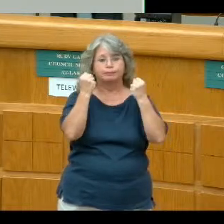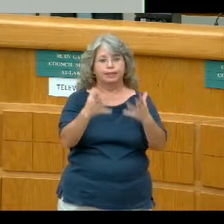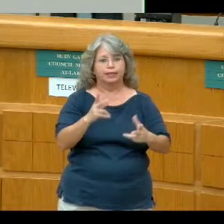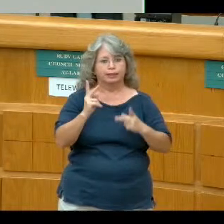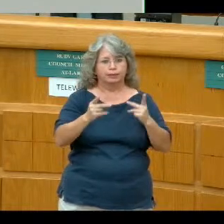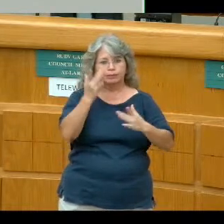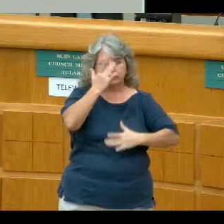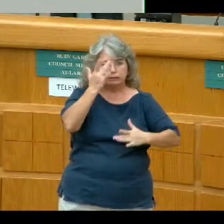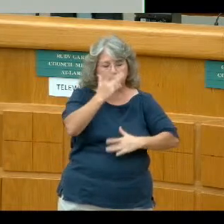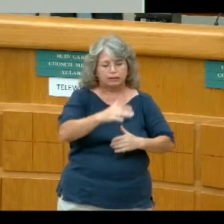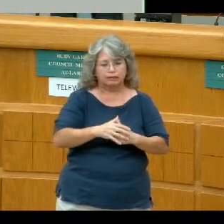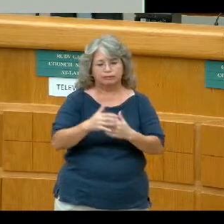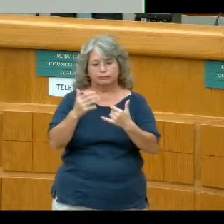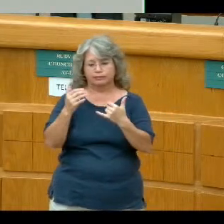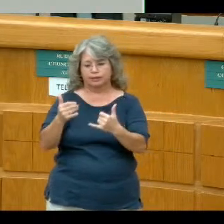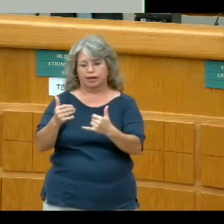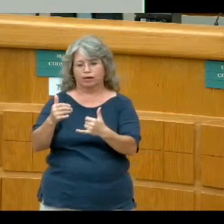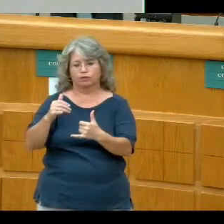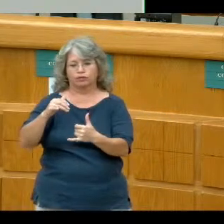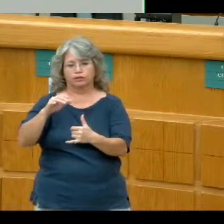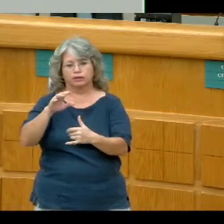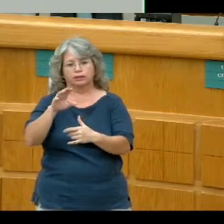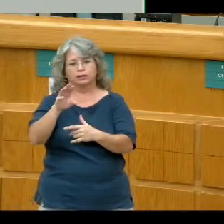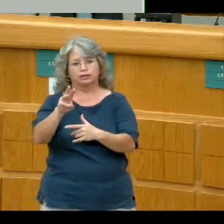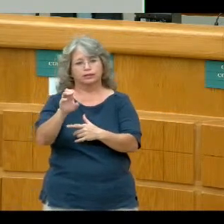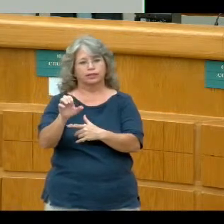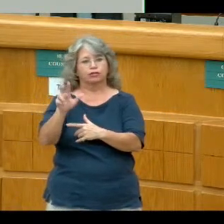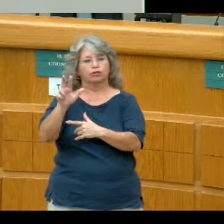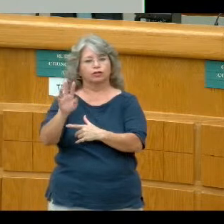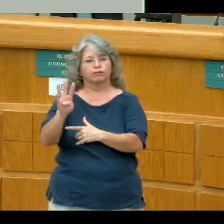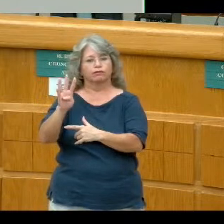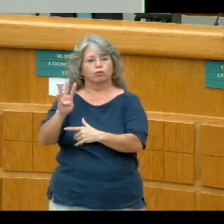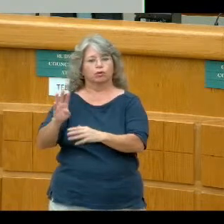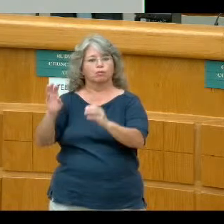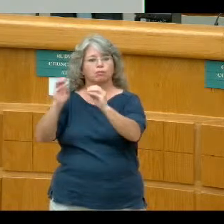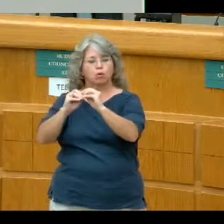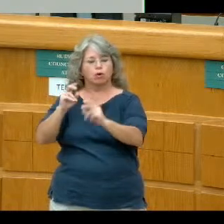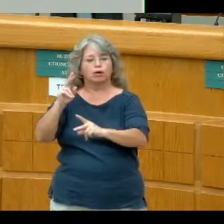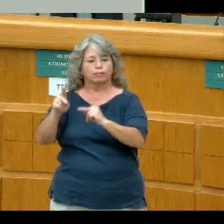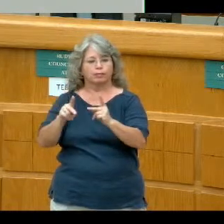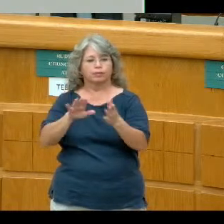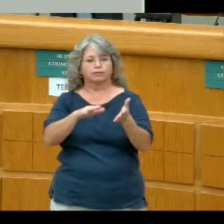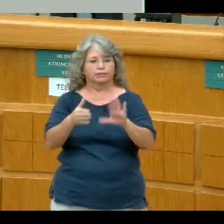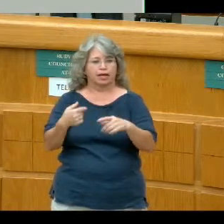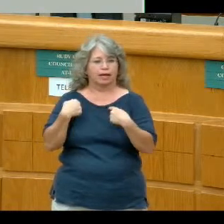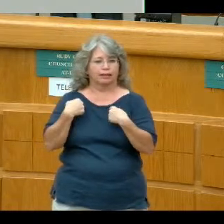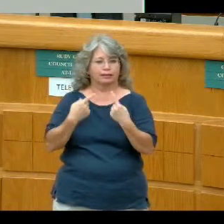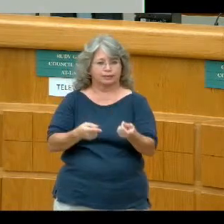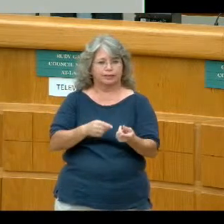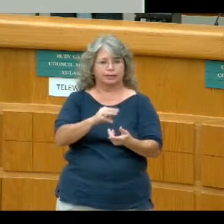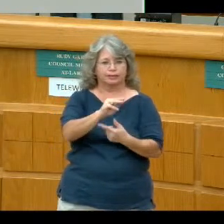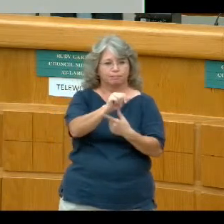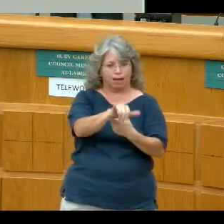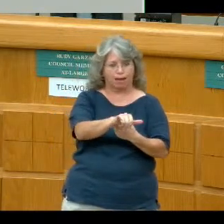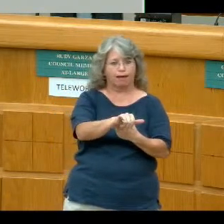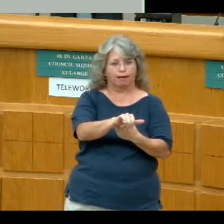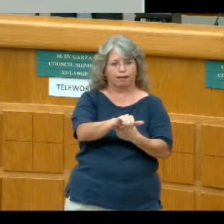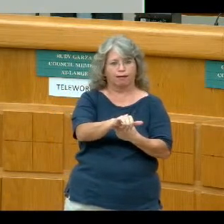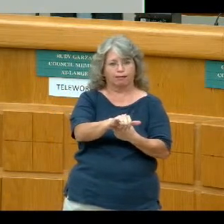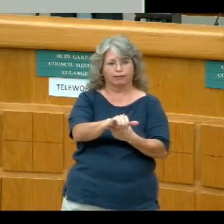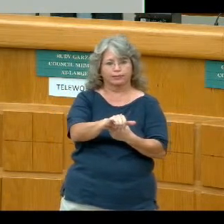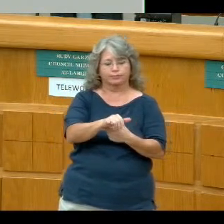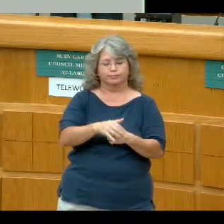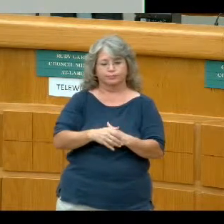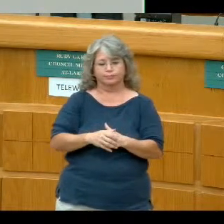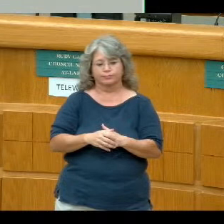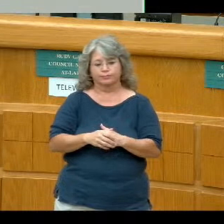over 638 people, actually 634 more people have died since that period when this took off